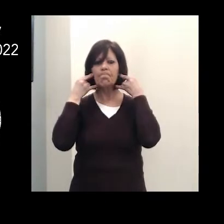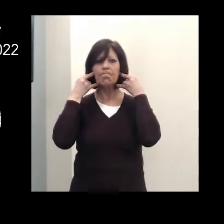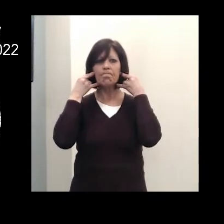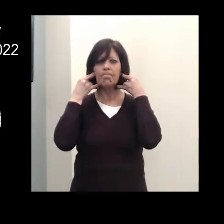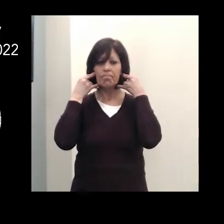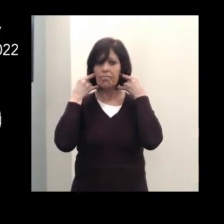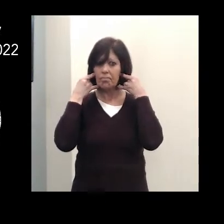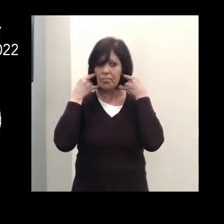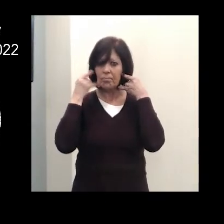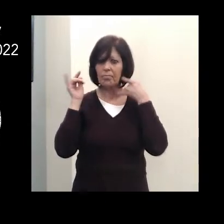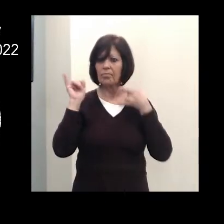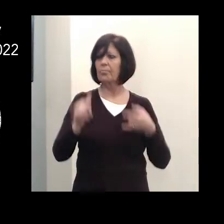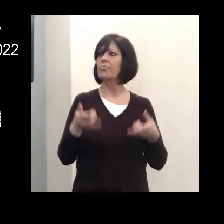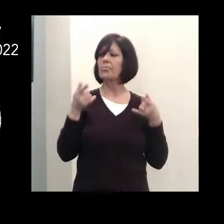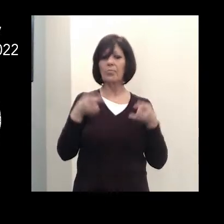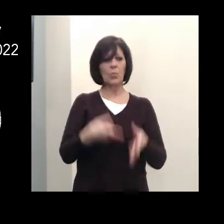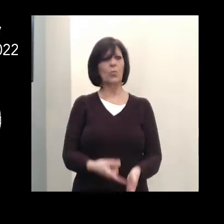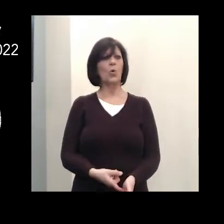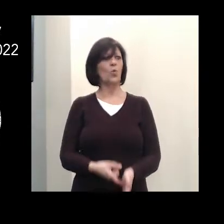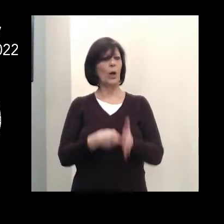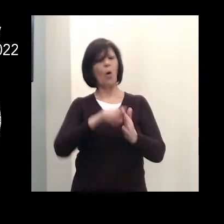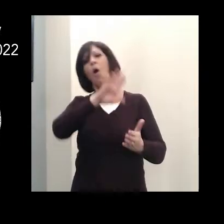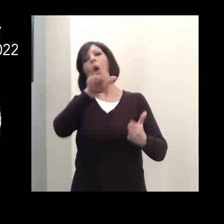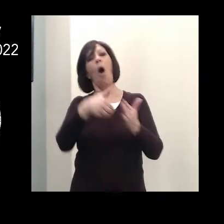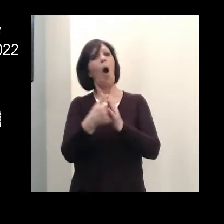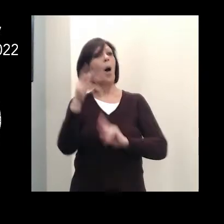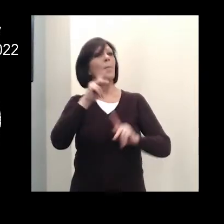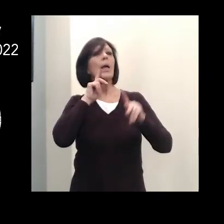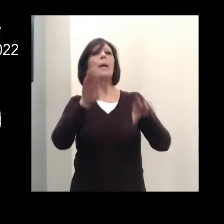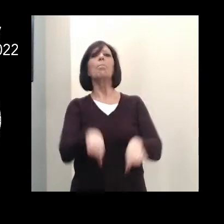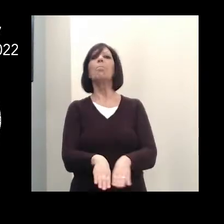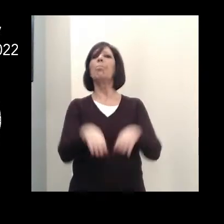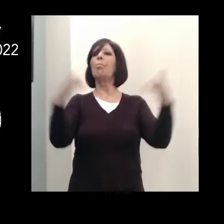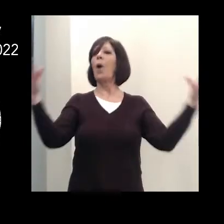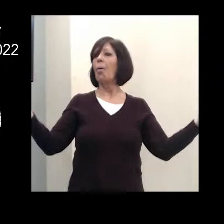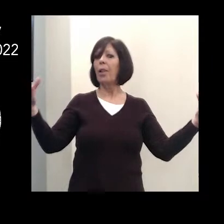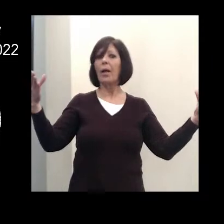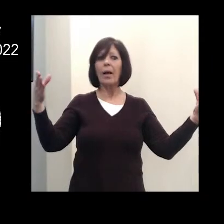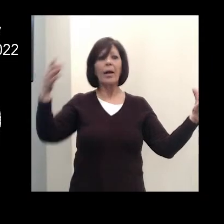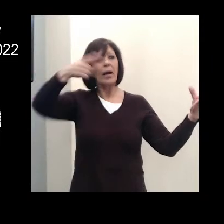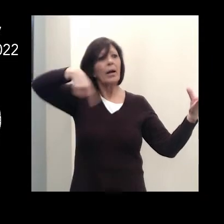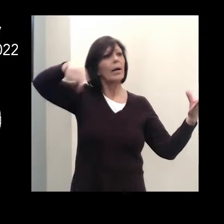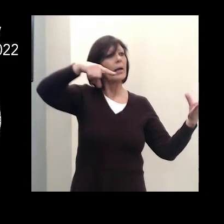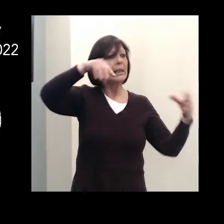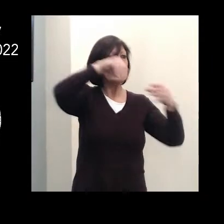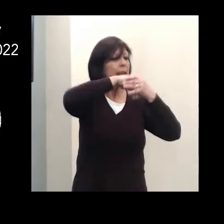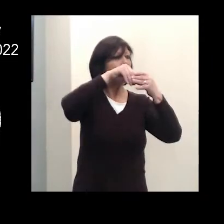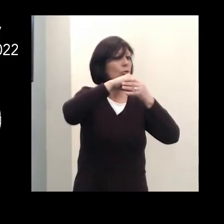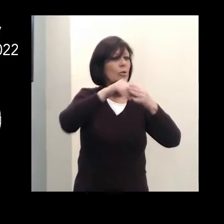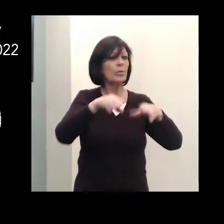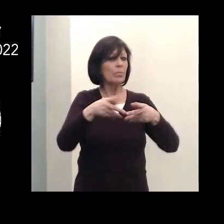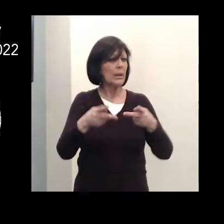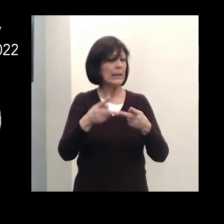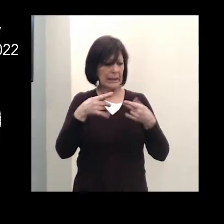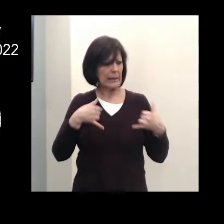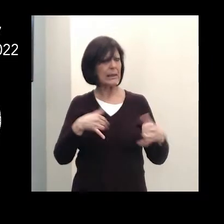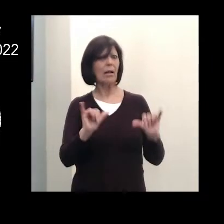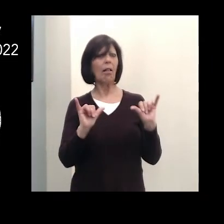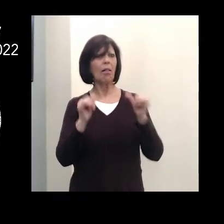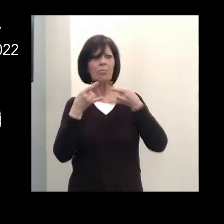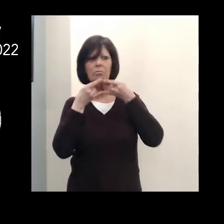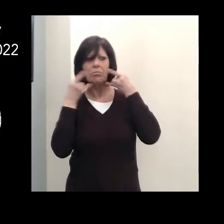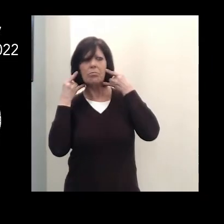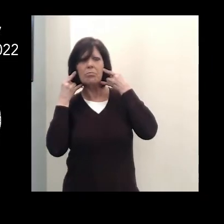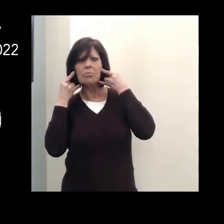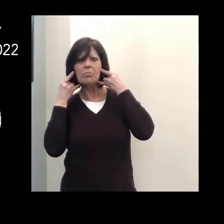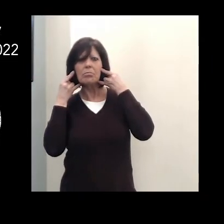masking requiring all patrons and public-facing staff in indoor locations to wear masks is still in effect. It has not